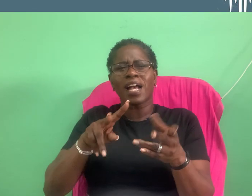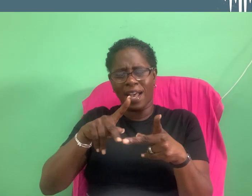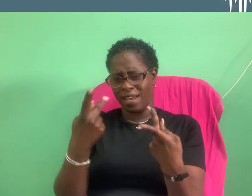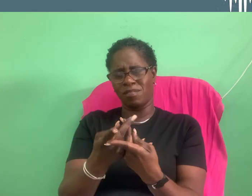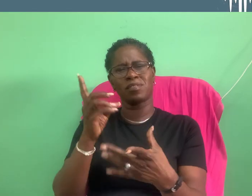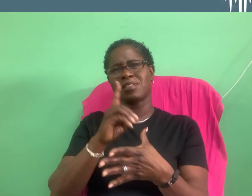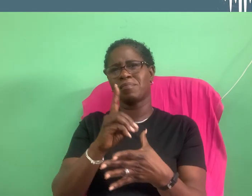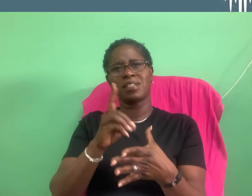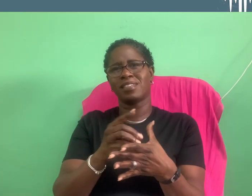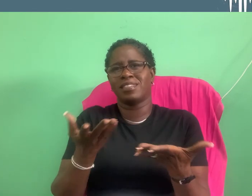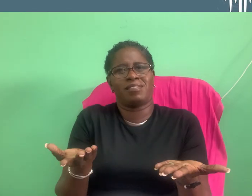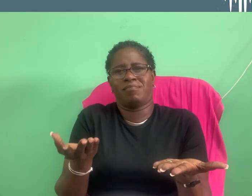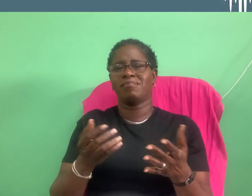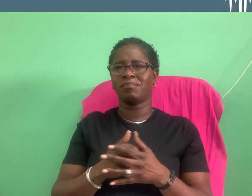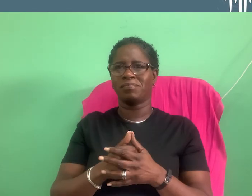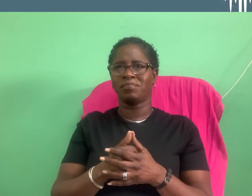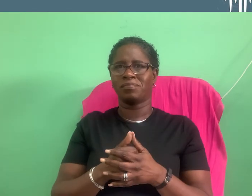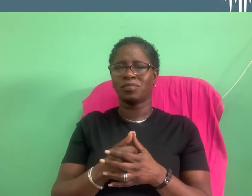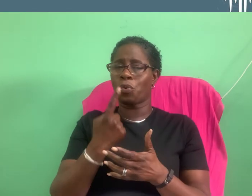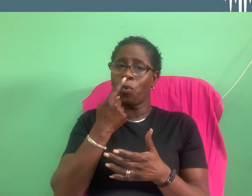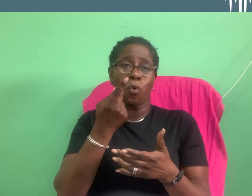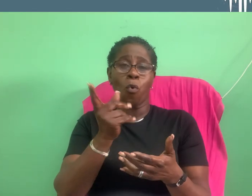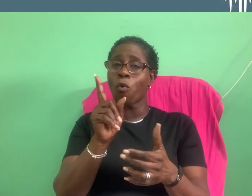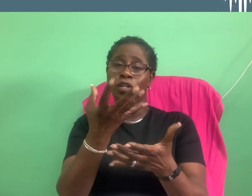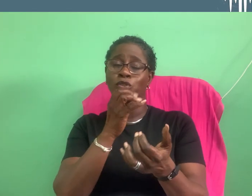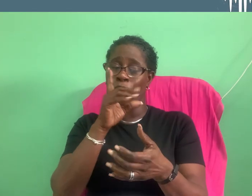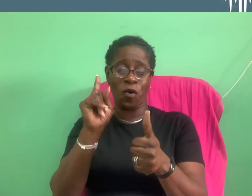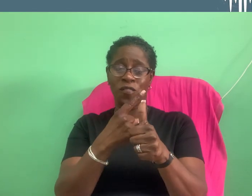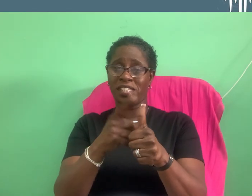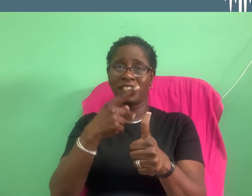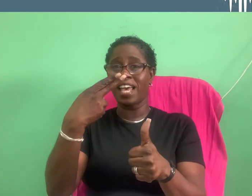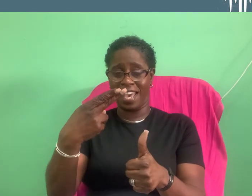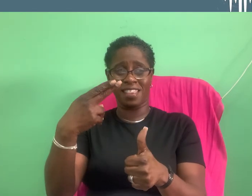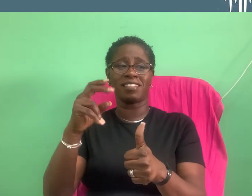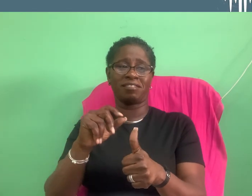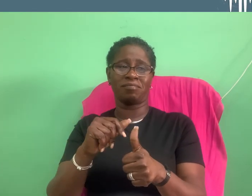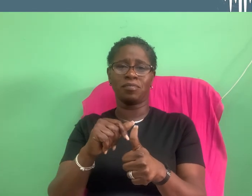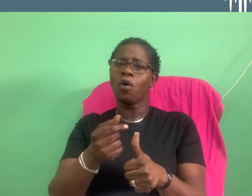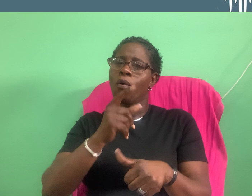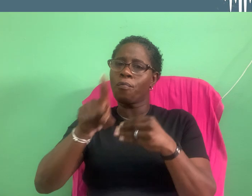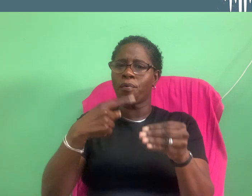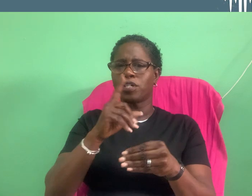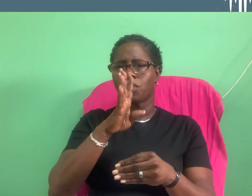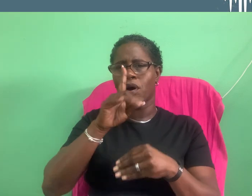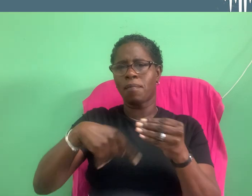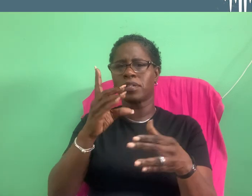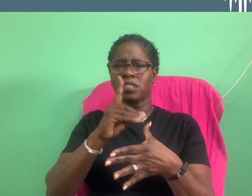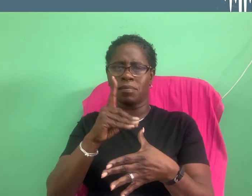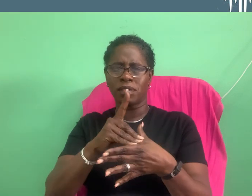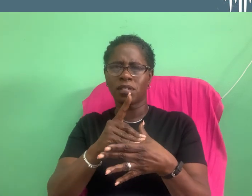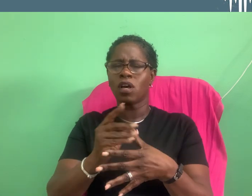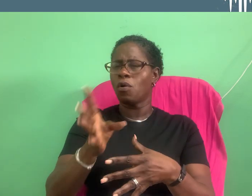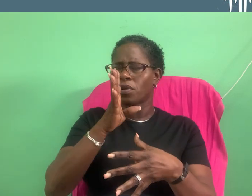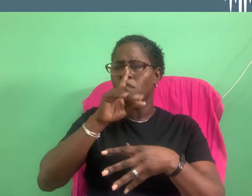can disability take? I don't know if Heather, perhaps would you like to start off? Yes. When we're talking about disabilities, we're